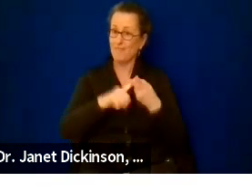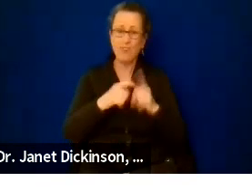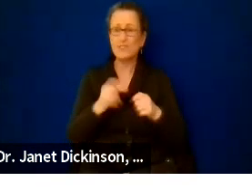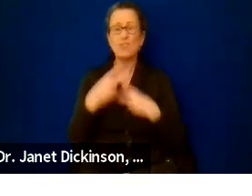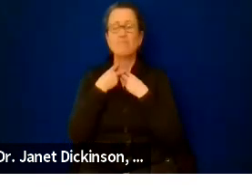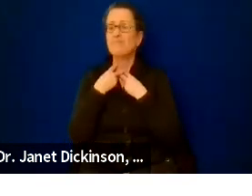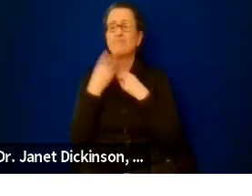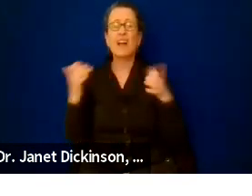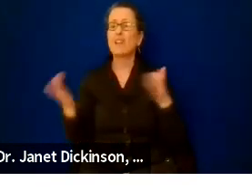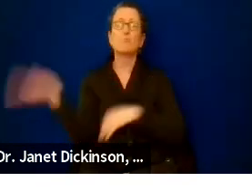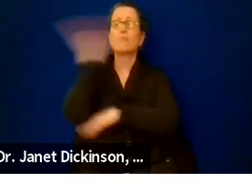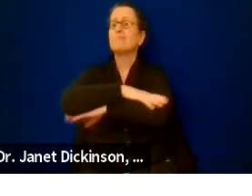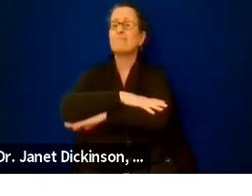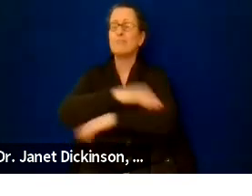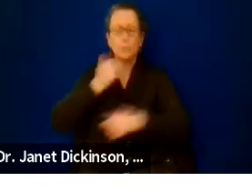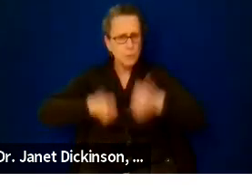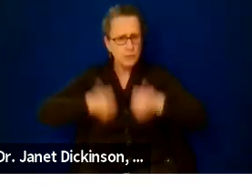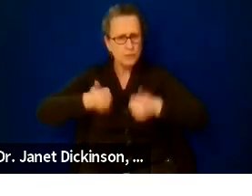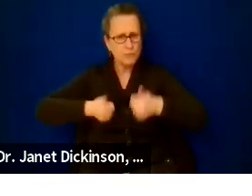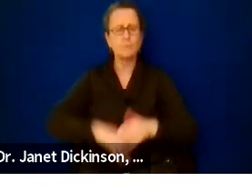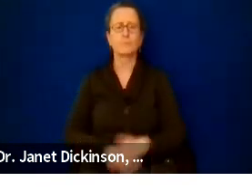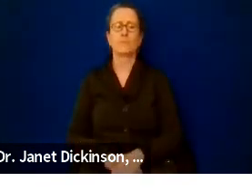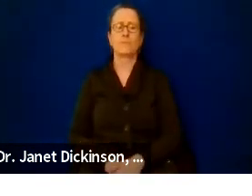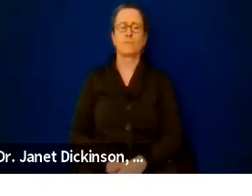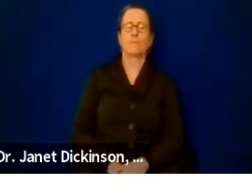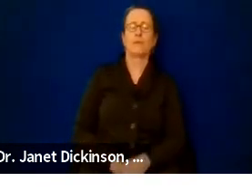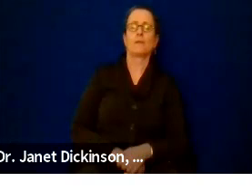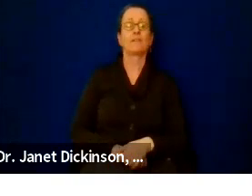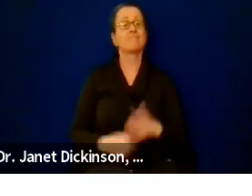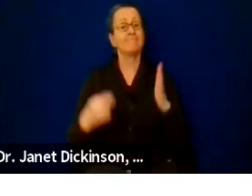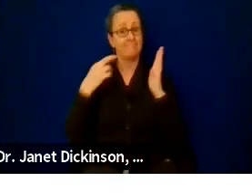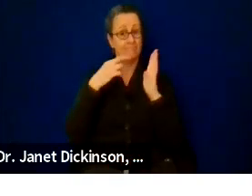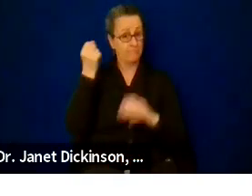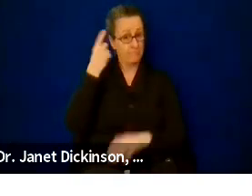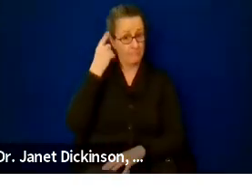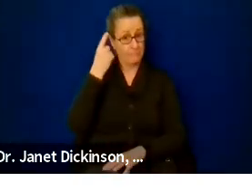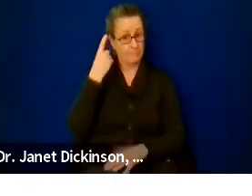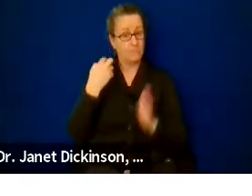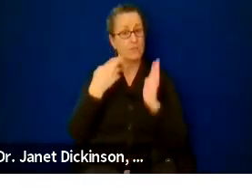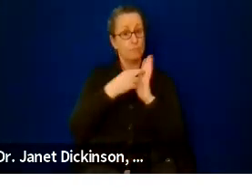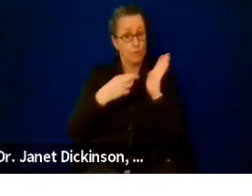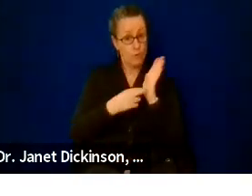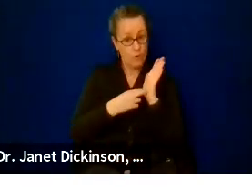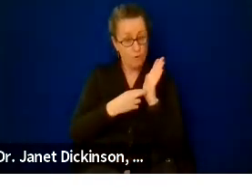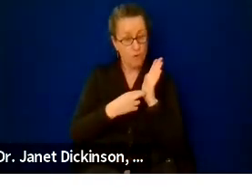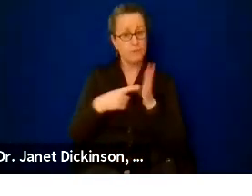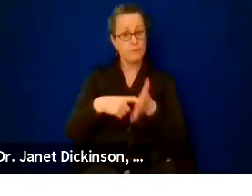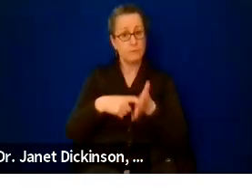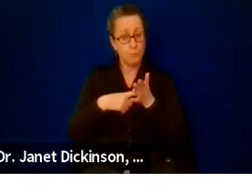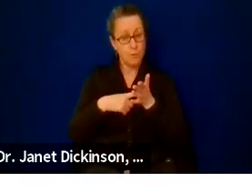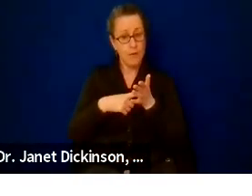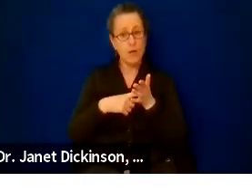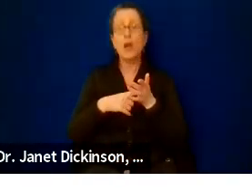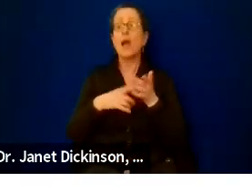Sure. There are, by regulations and also by our desire, there'll be 2 mask breaks